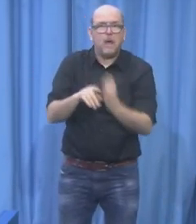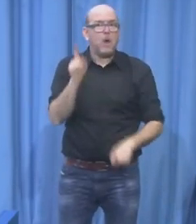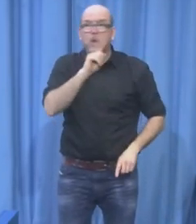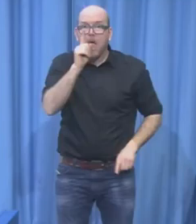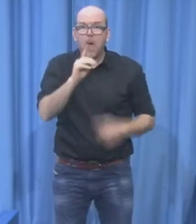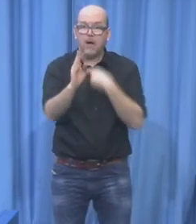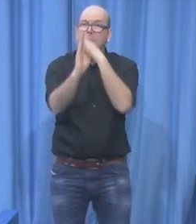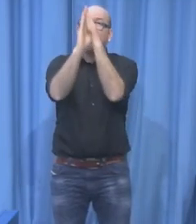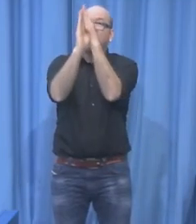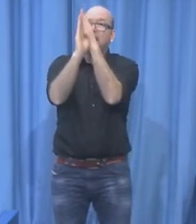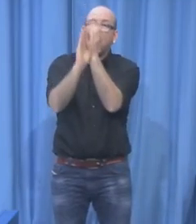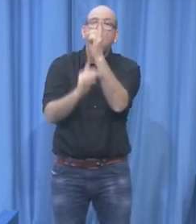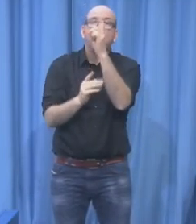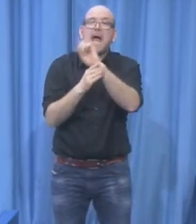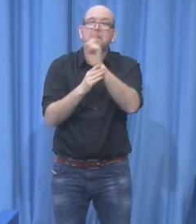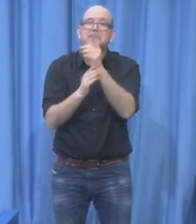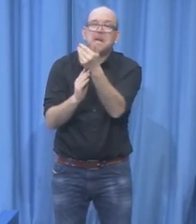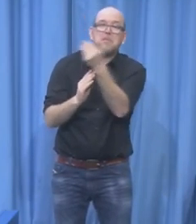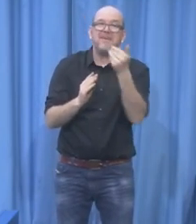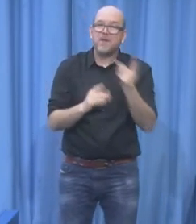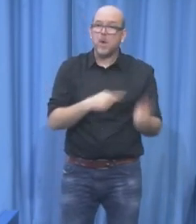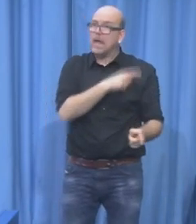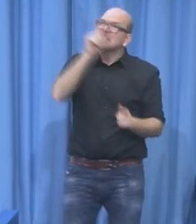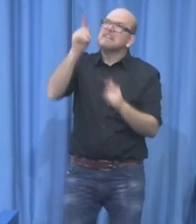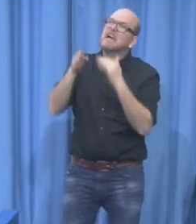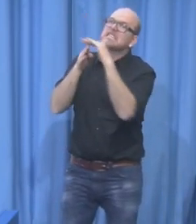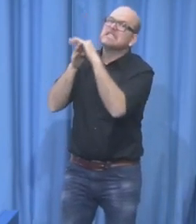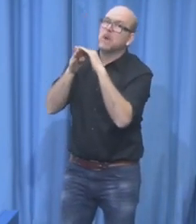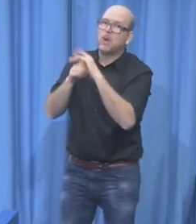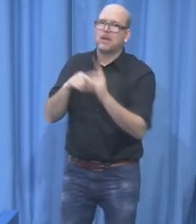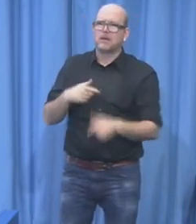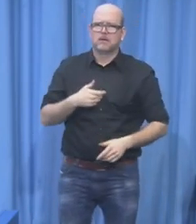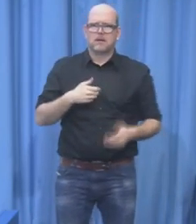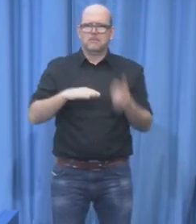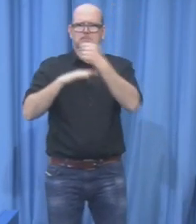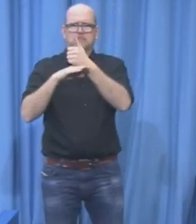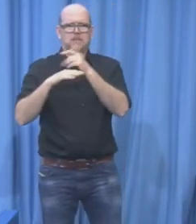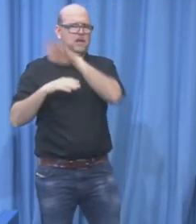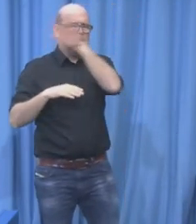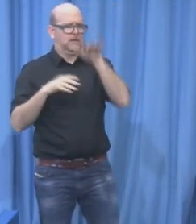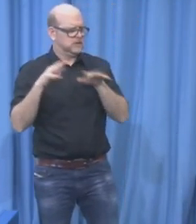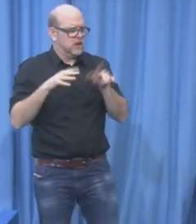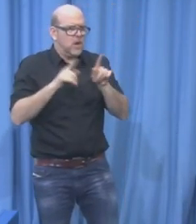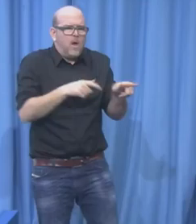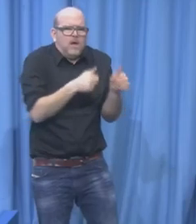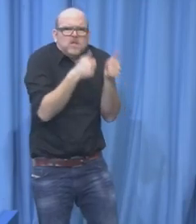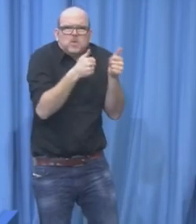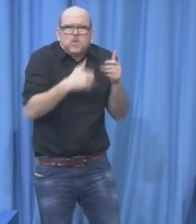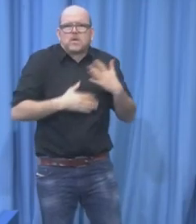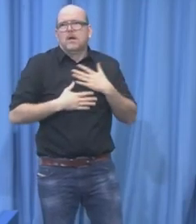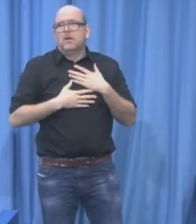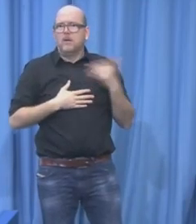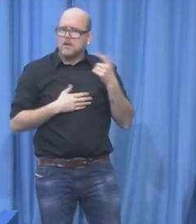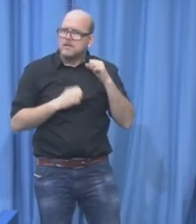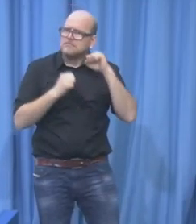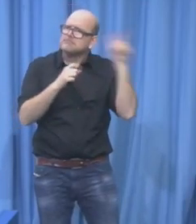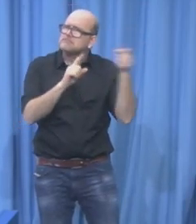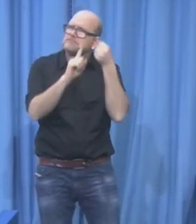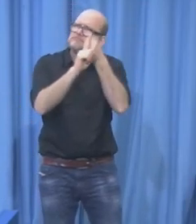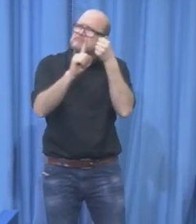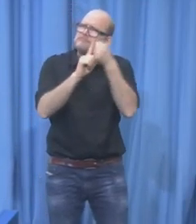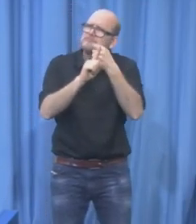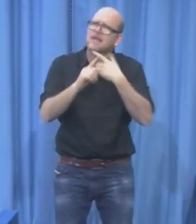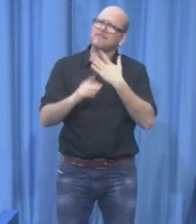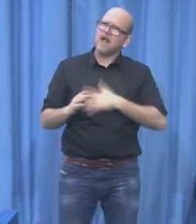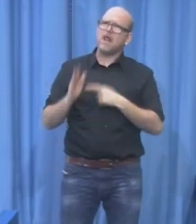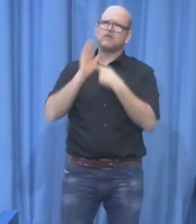this snapshot is specifically speaking to students who have an intellectual disability. So you can see here, we